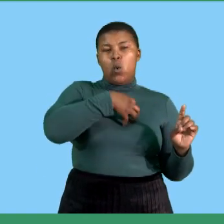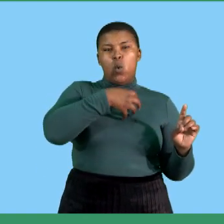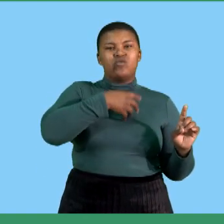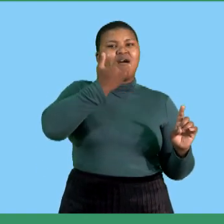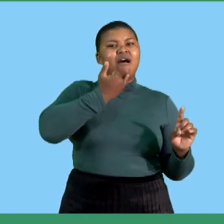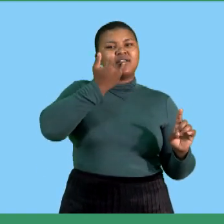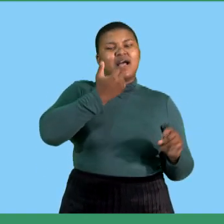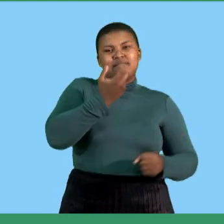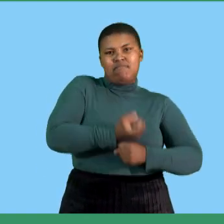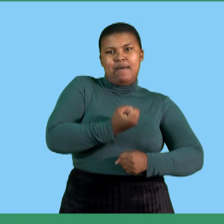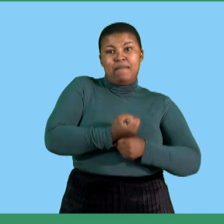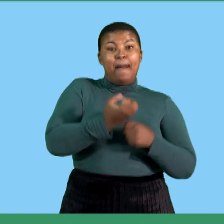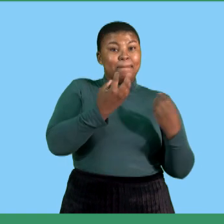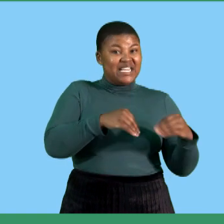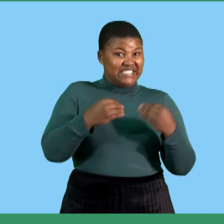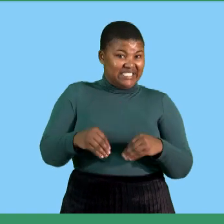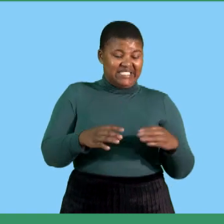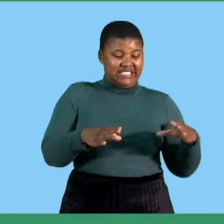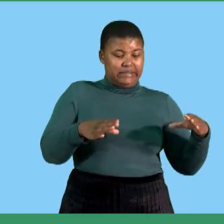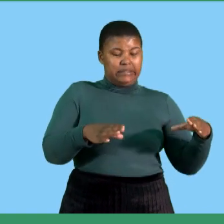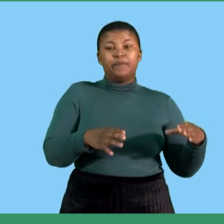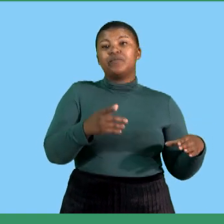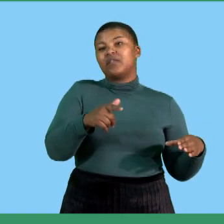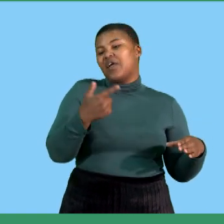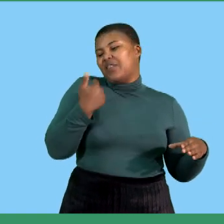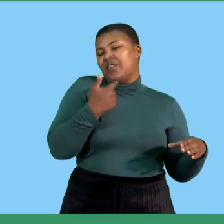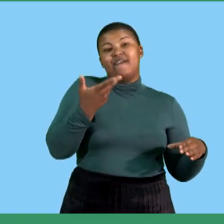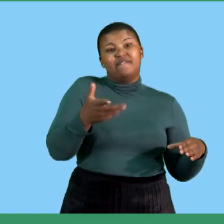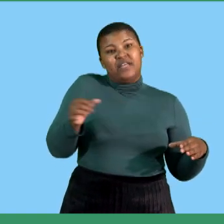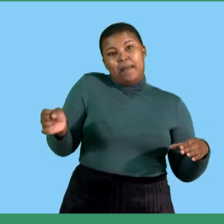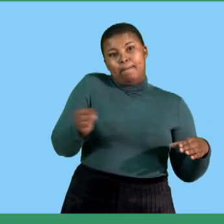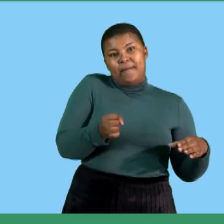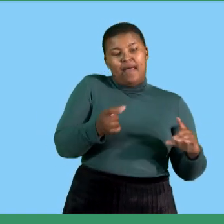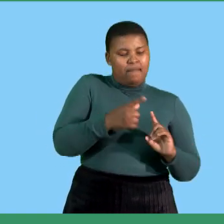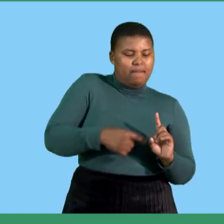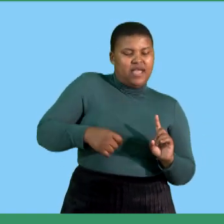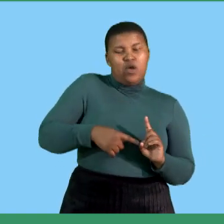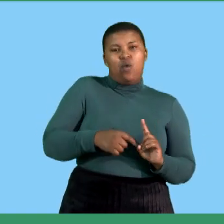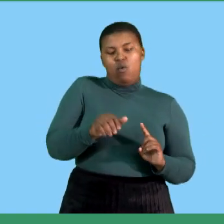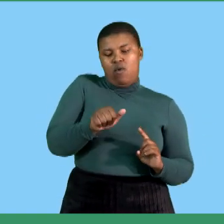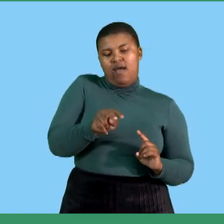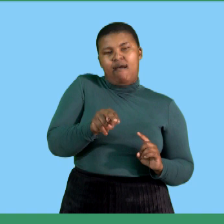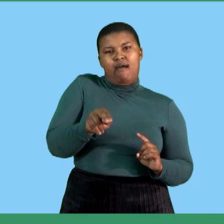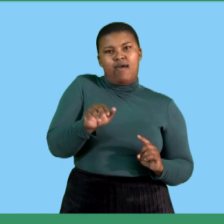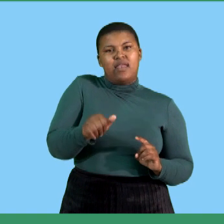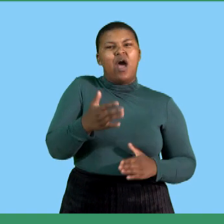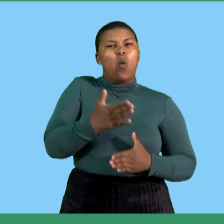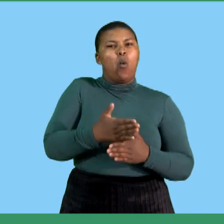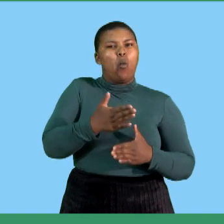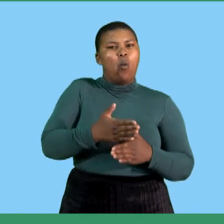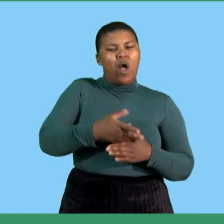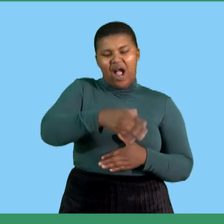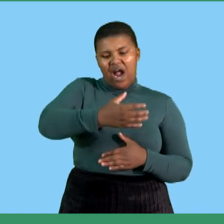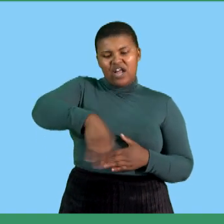business. She recently employed Anna to work as a cashier in her business. Now,